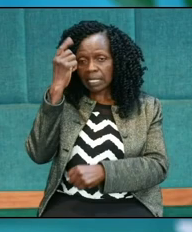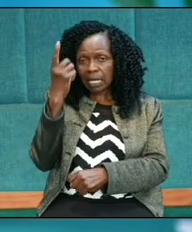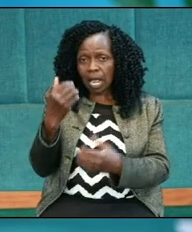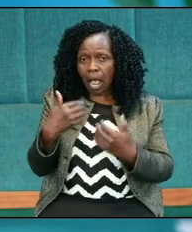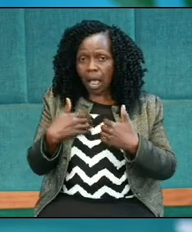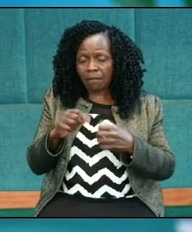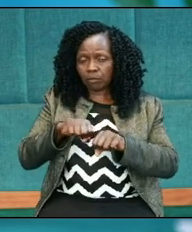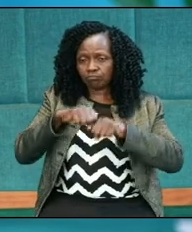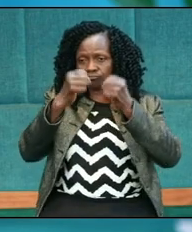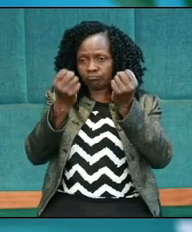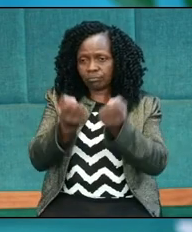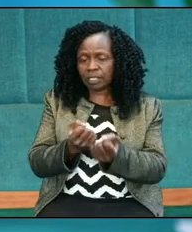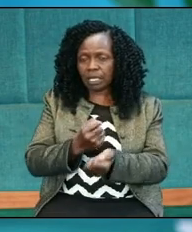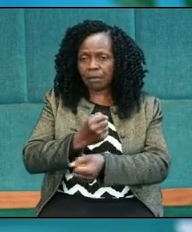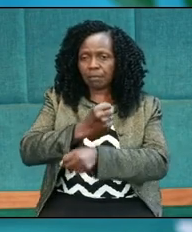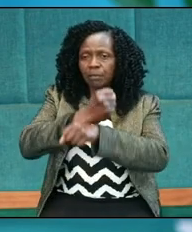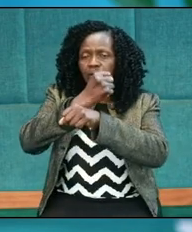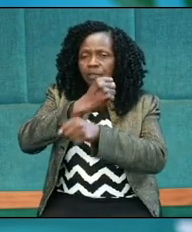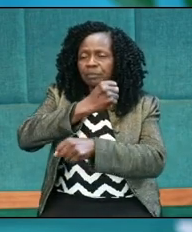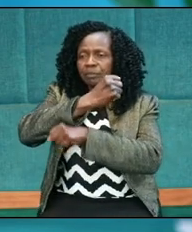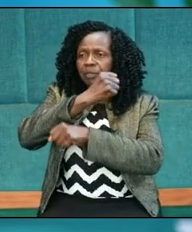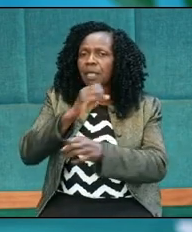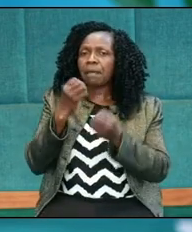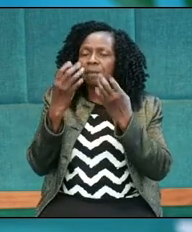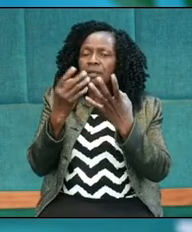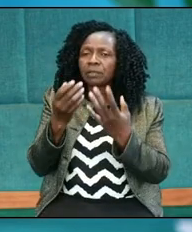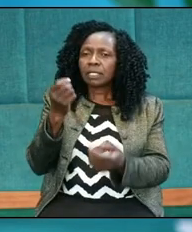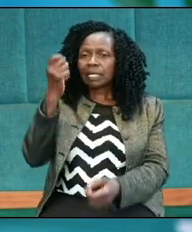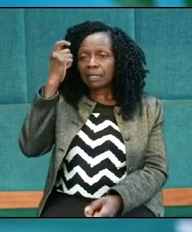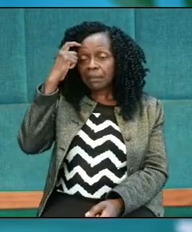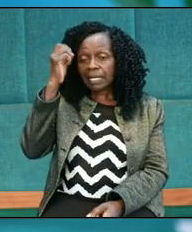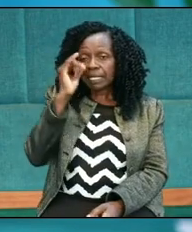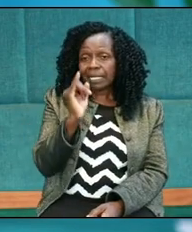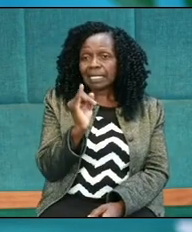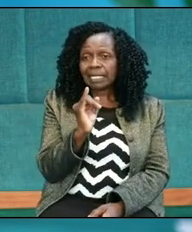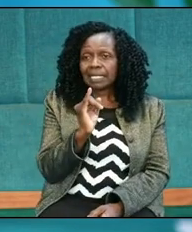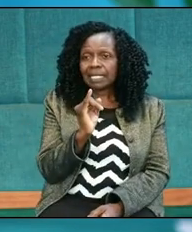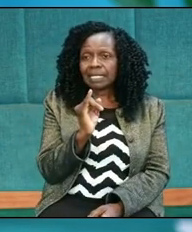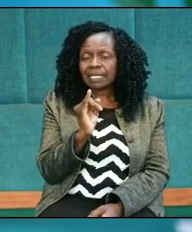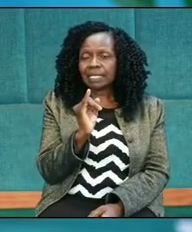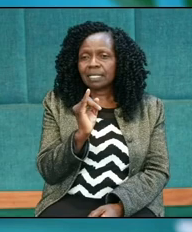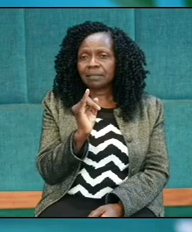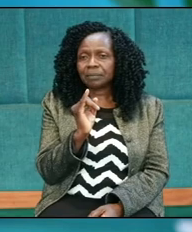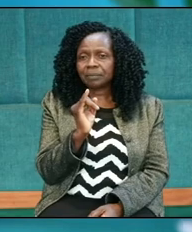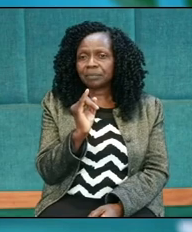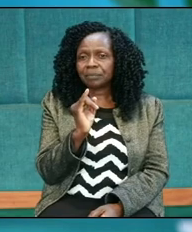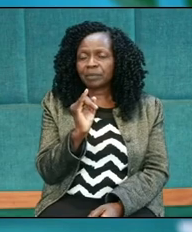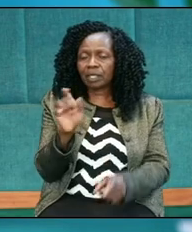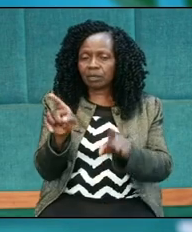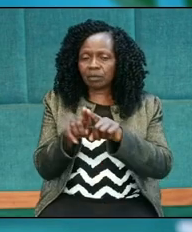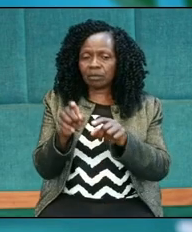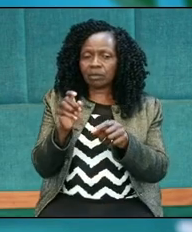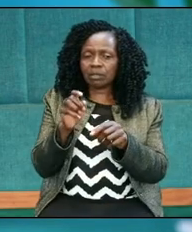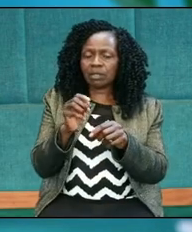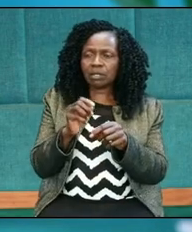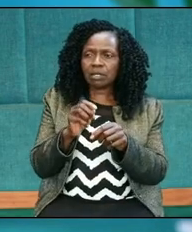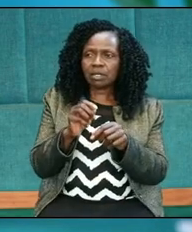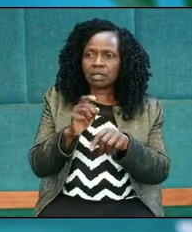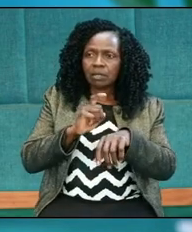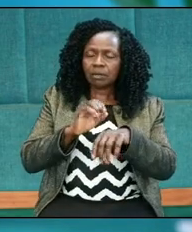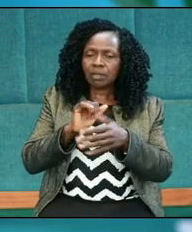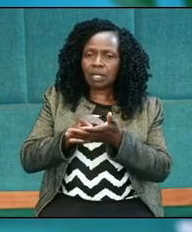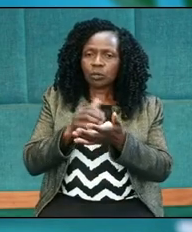and have a social support. Many at times, the mind is such that it wants to